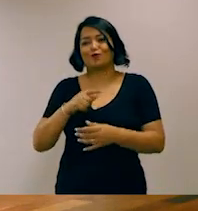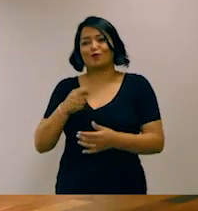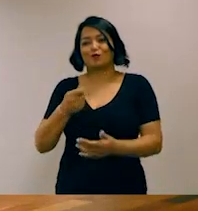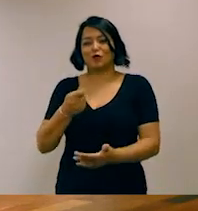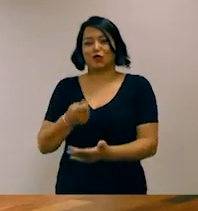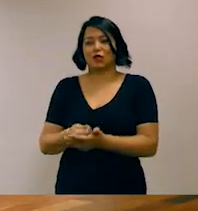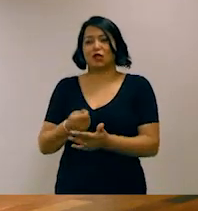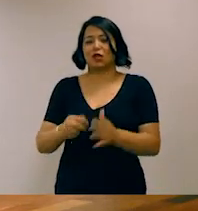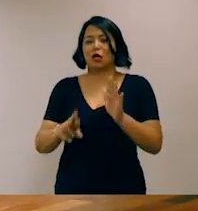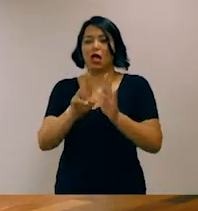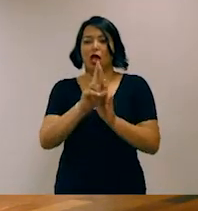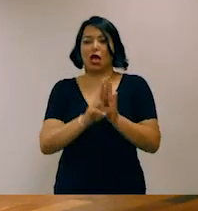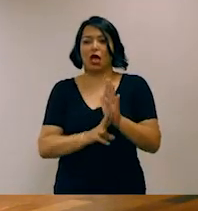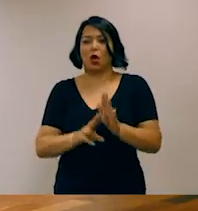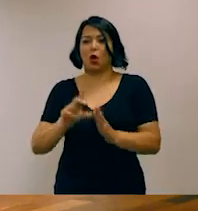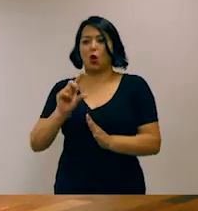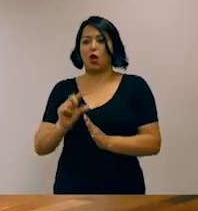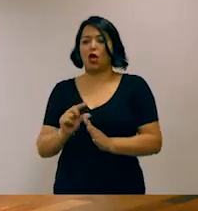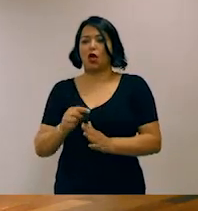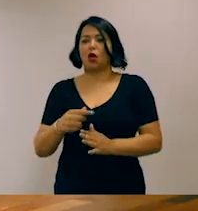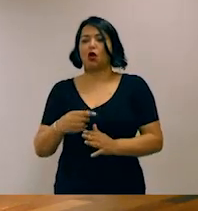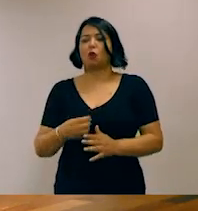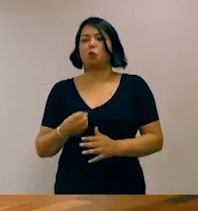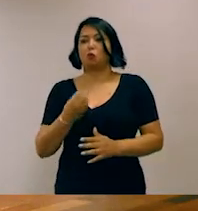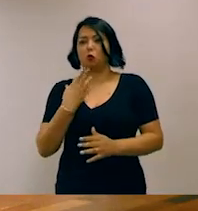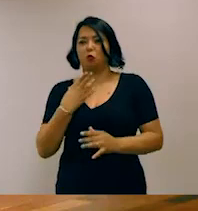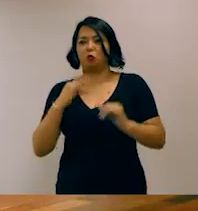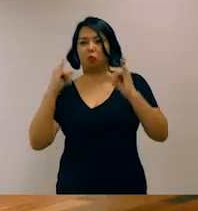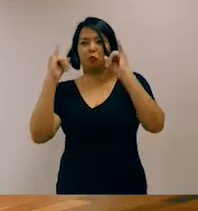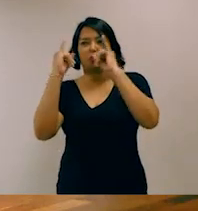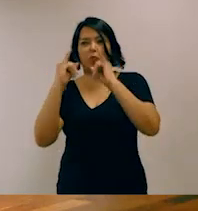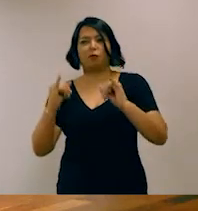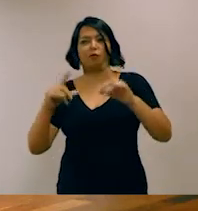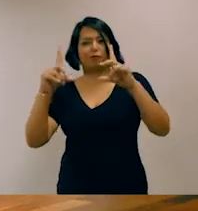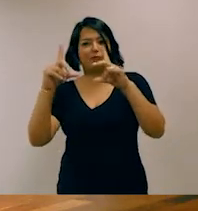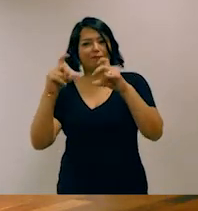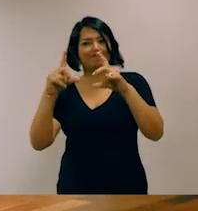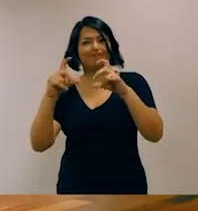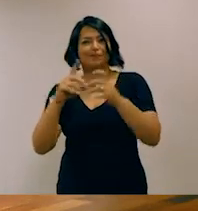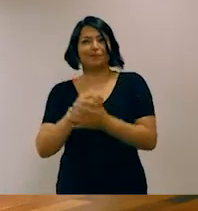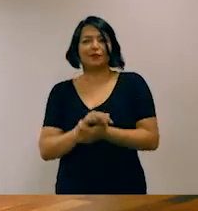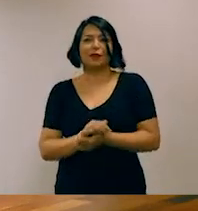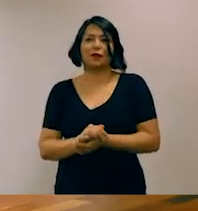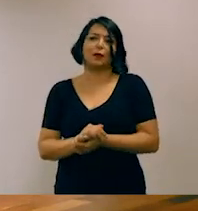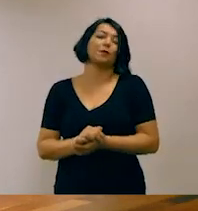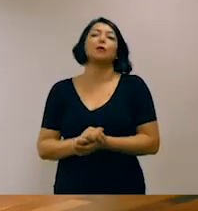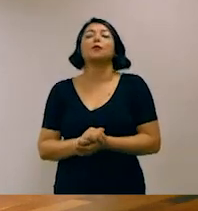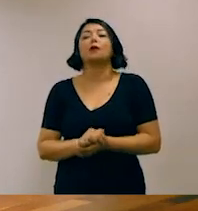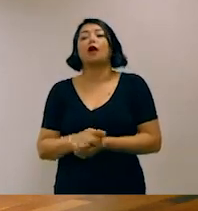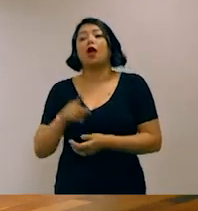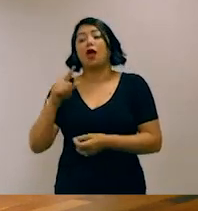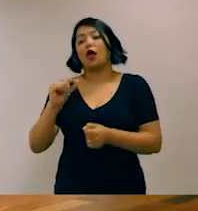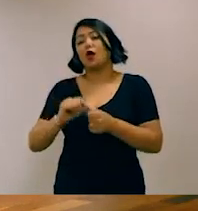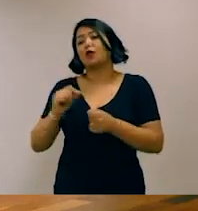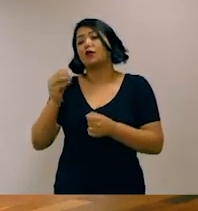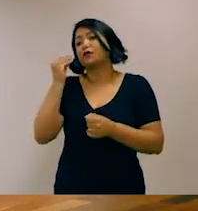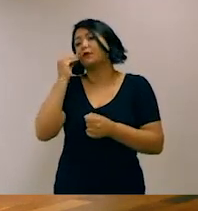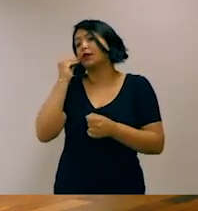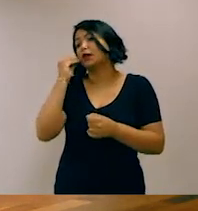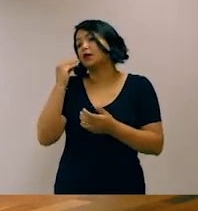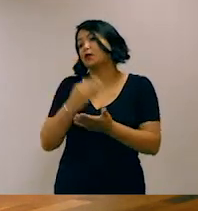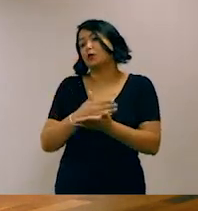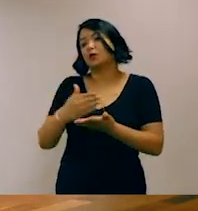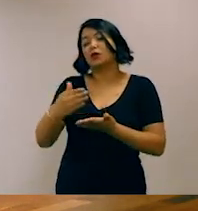minimum criterion to use. Tesseract is an option, but I had an experience